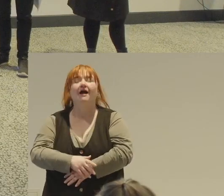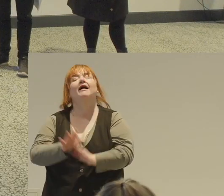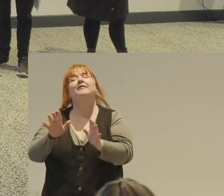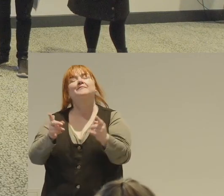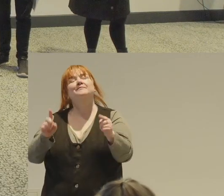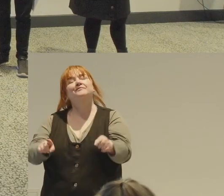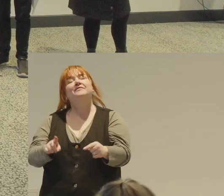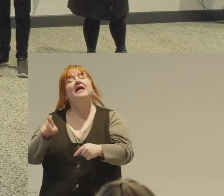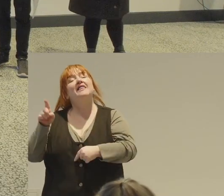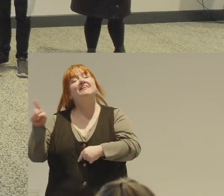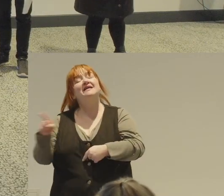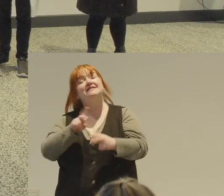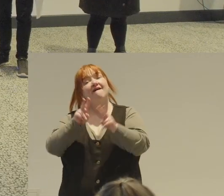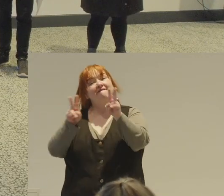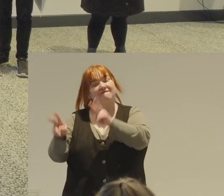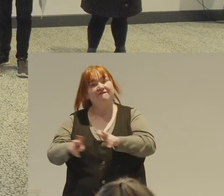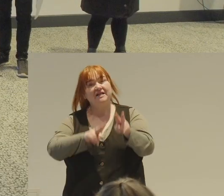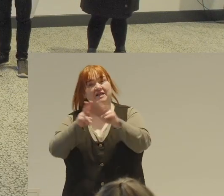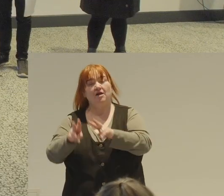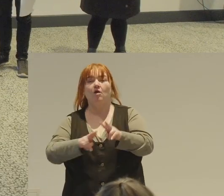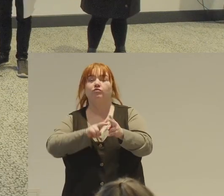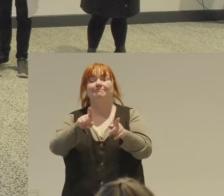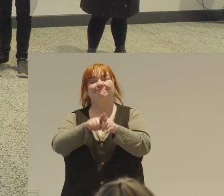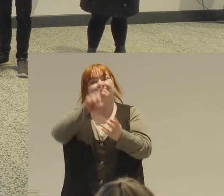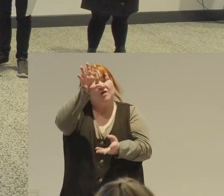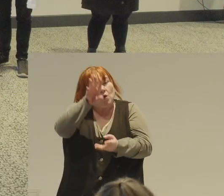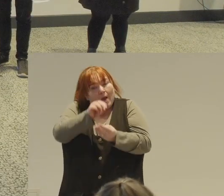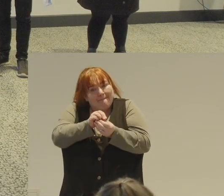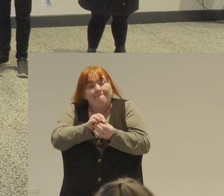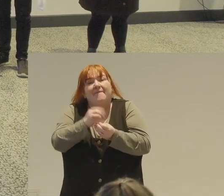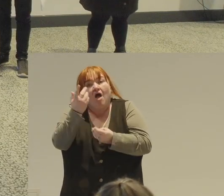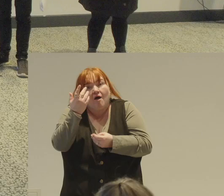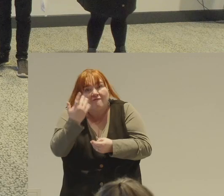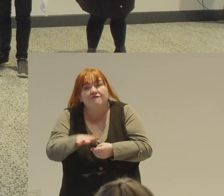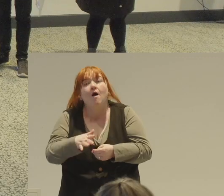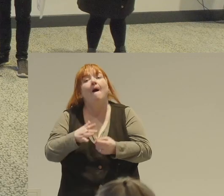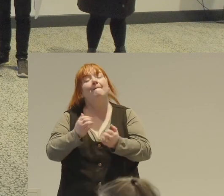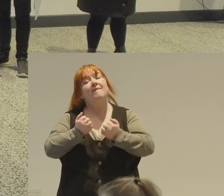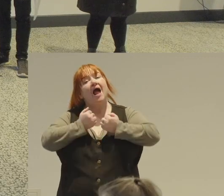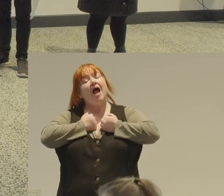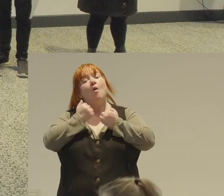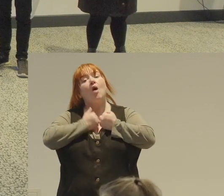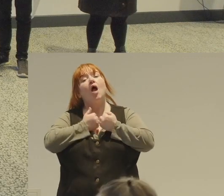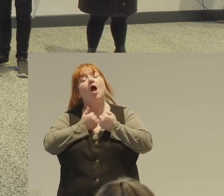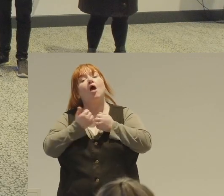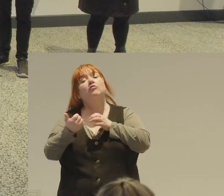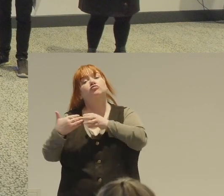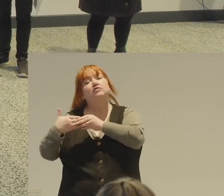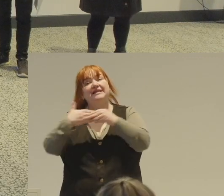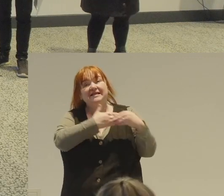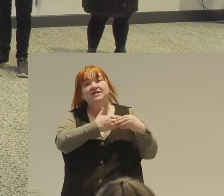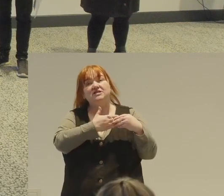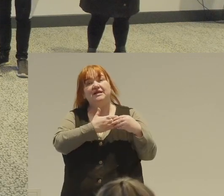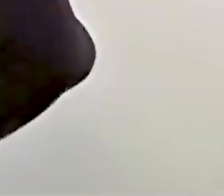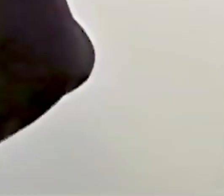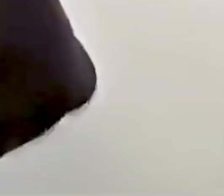our Transform Leadership National programme, and you'll see some faces who are in the room today on the screen. Take it